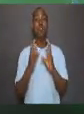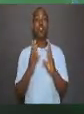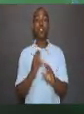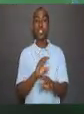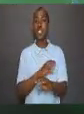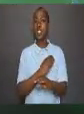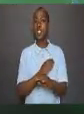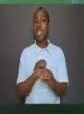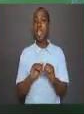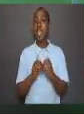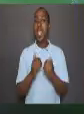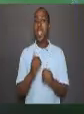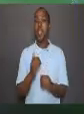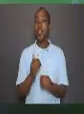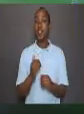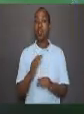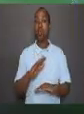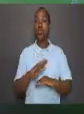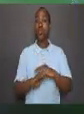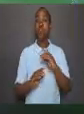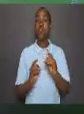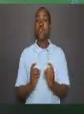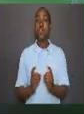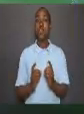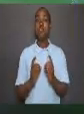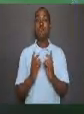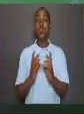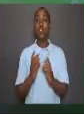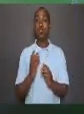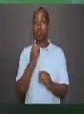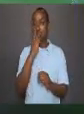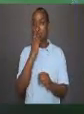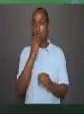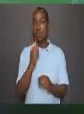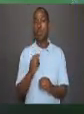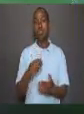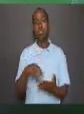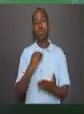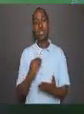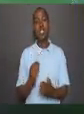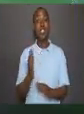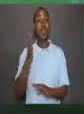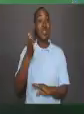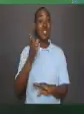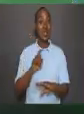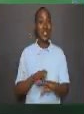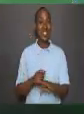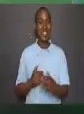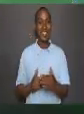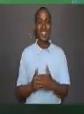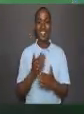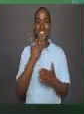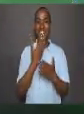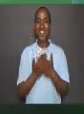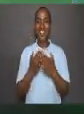the cell adapts to make the process more efficient. Until